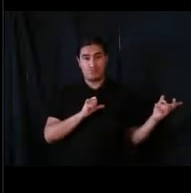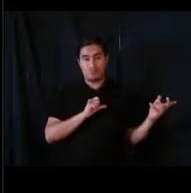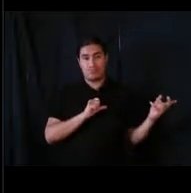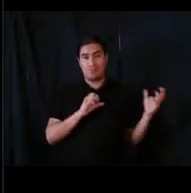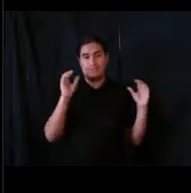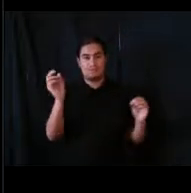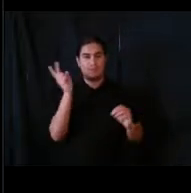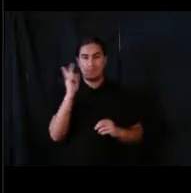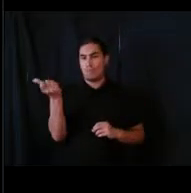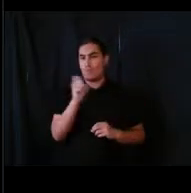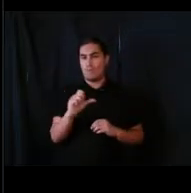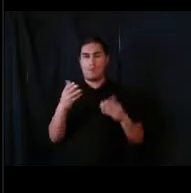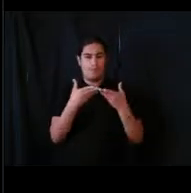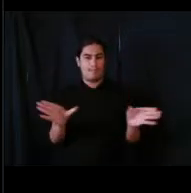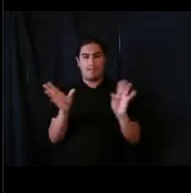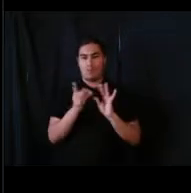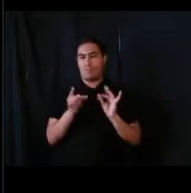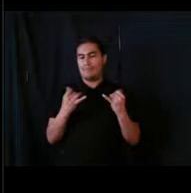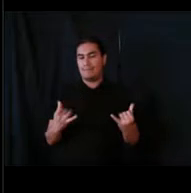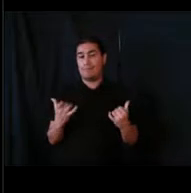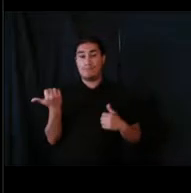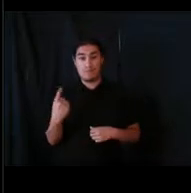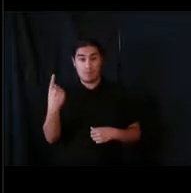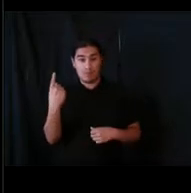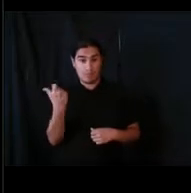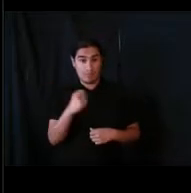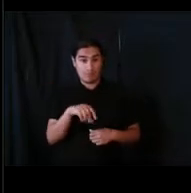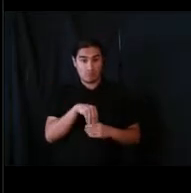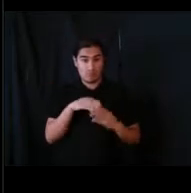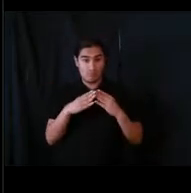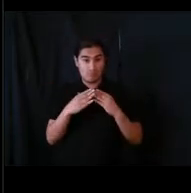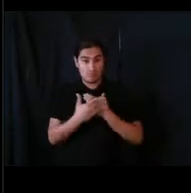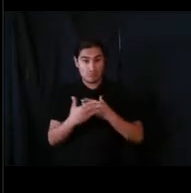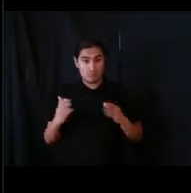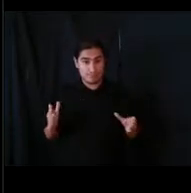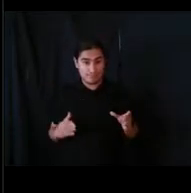what the public comment at this time thank you and anyone else in the room